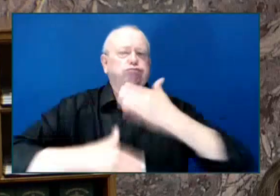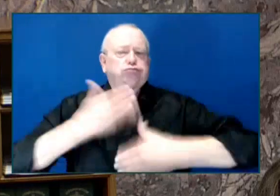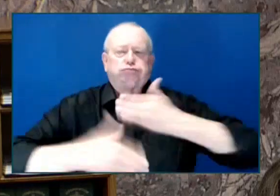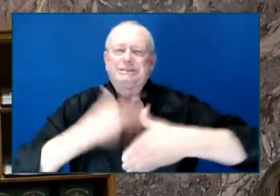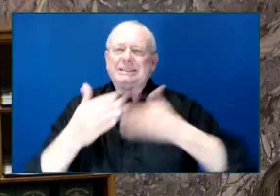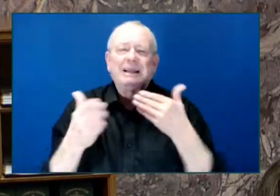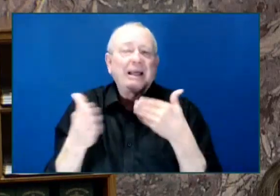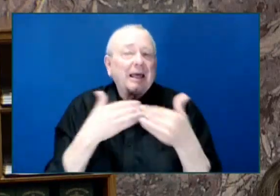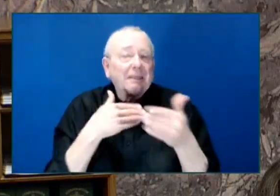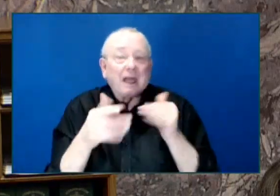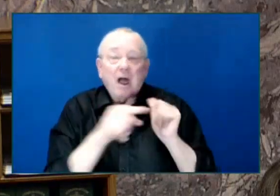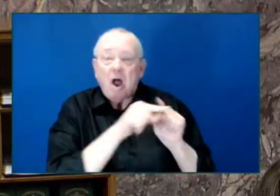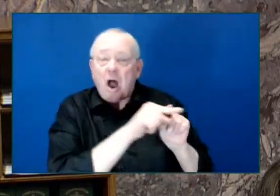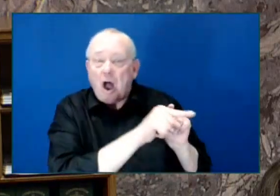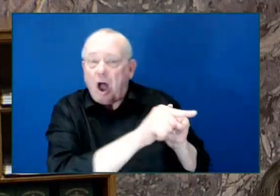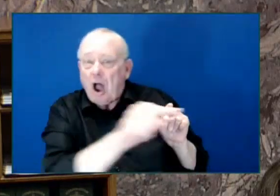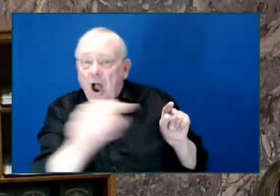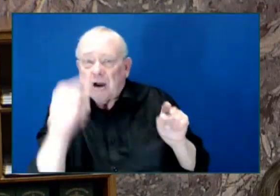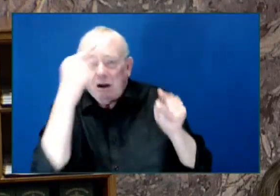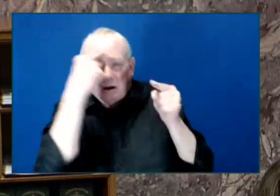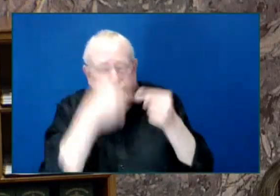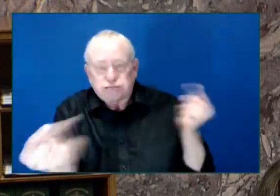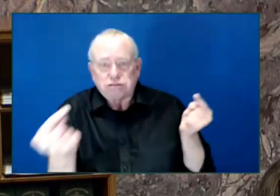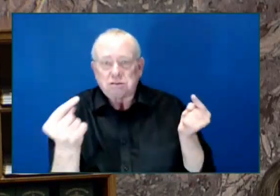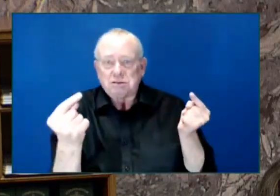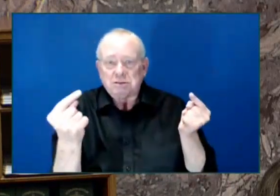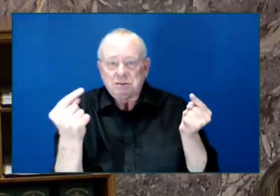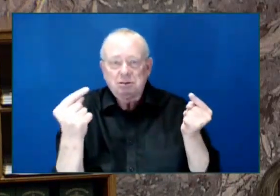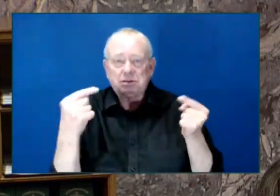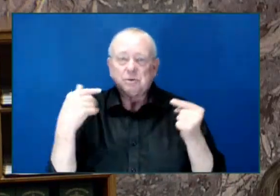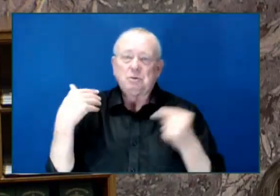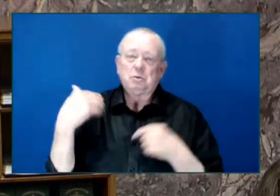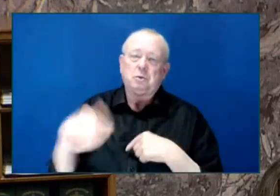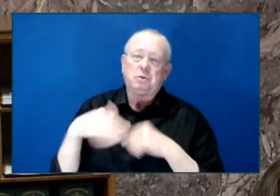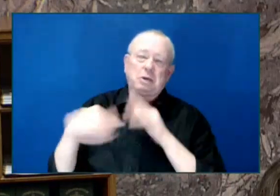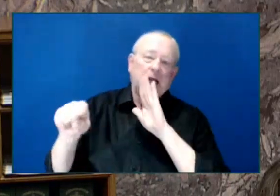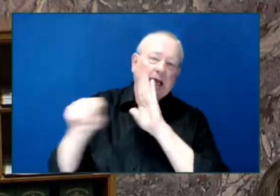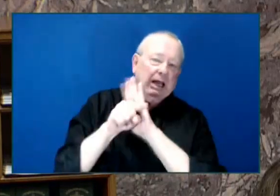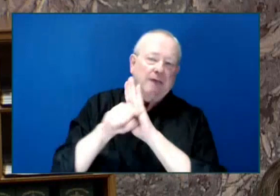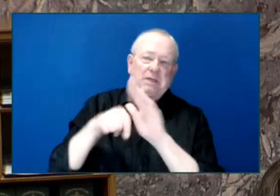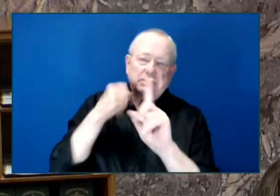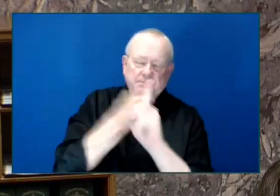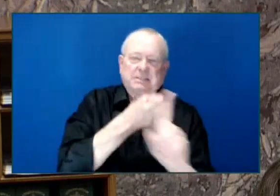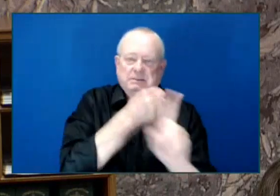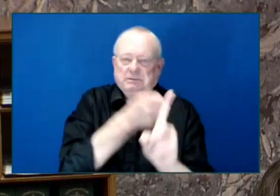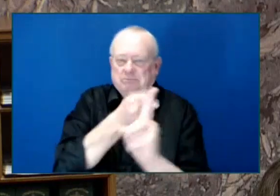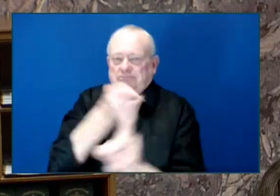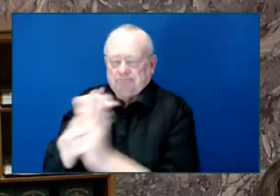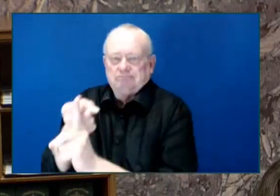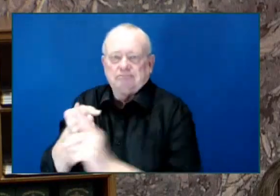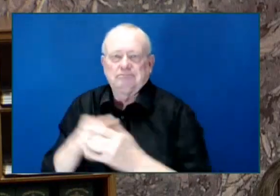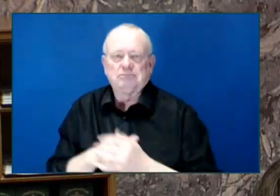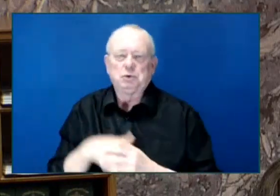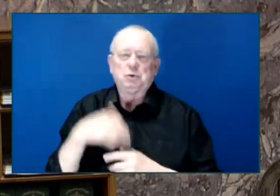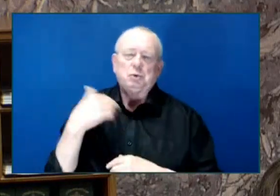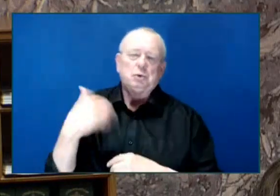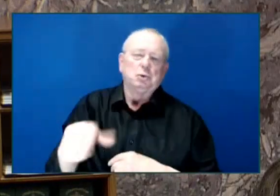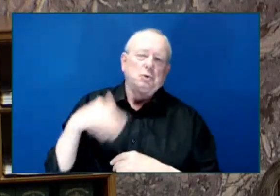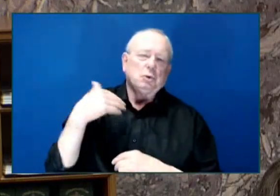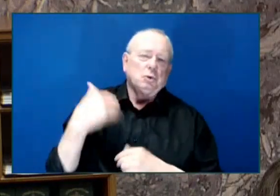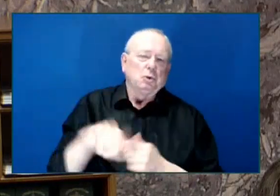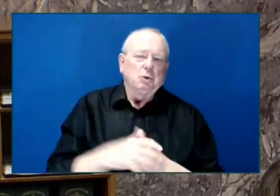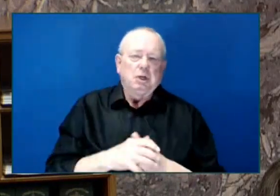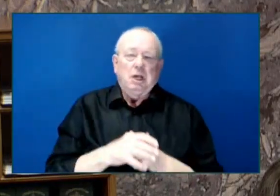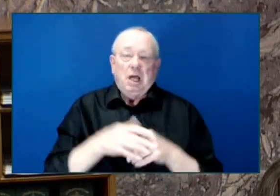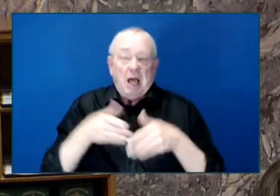for families right across this province with neurodiverse kids. And we're not going to let this Premier or this government break the